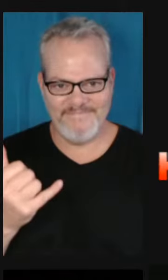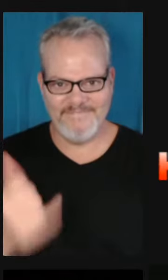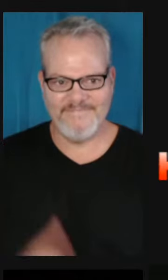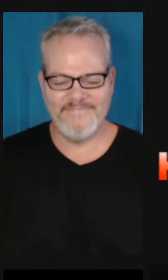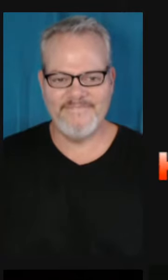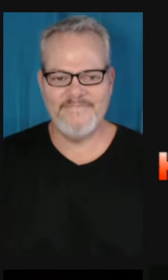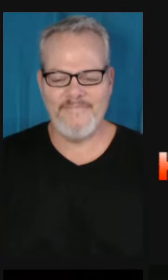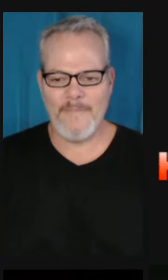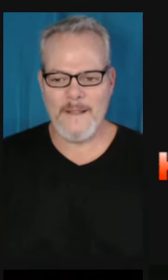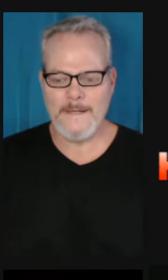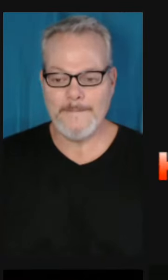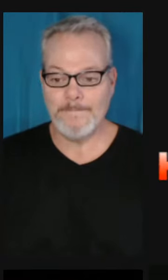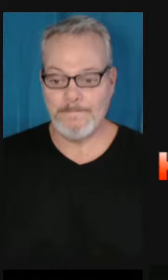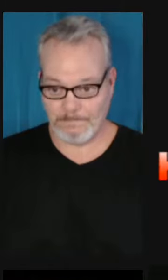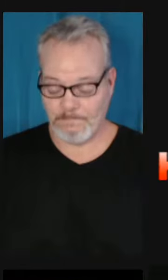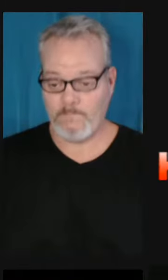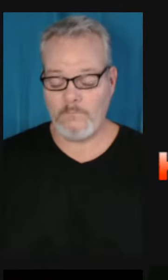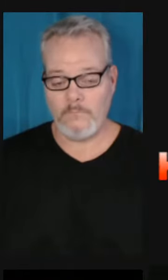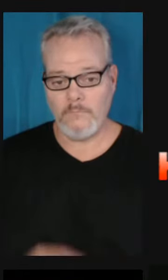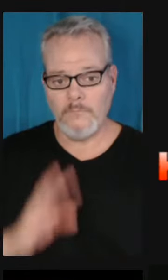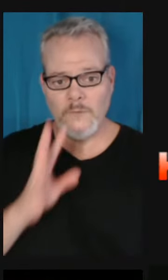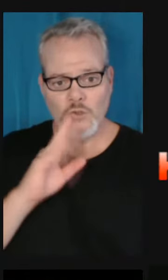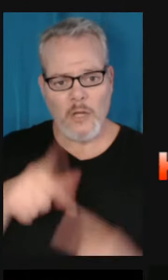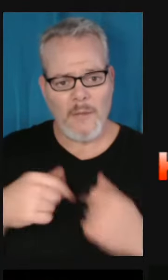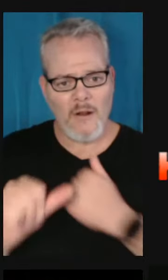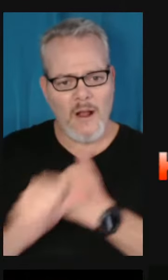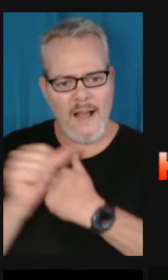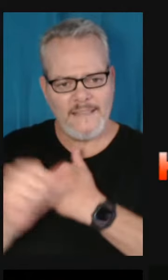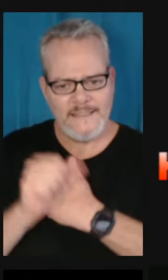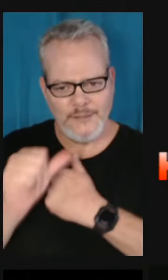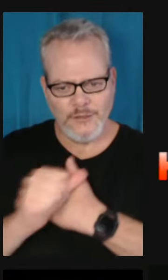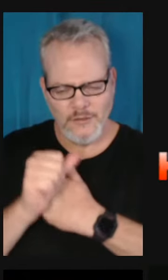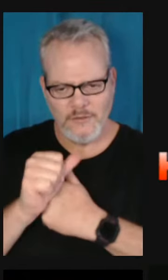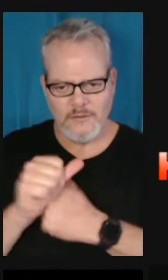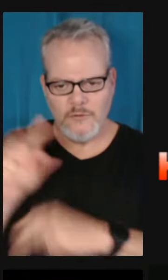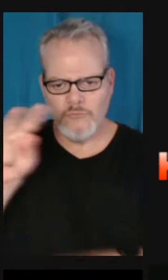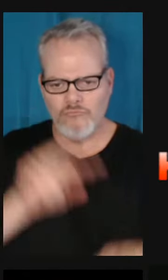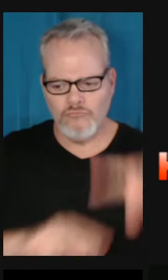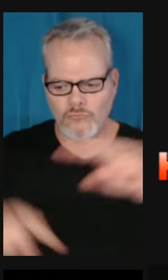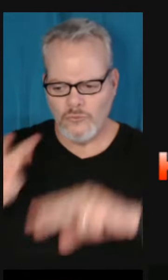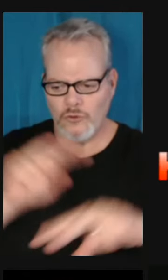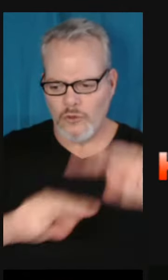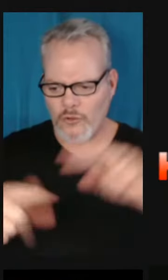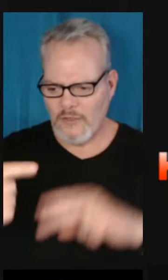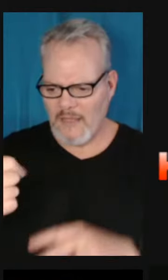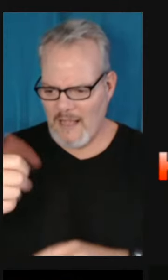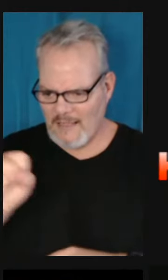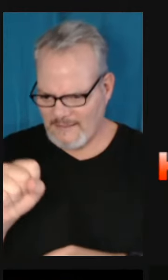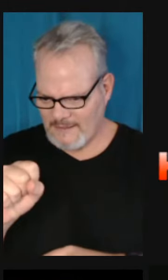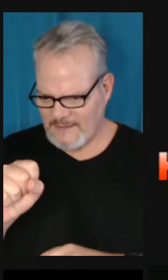So let's move on to our hazard summary here and look at the gases that come and go.